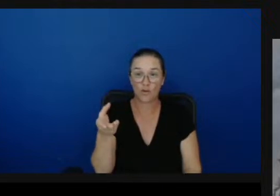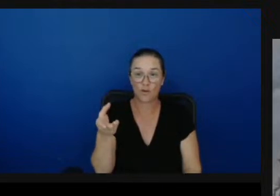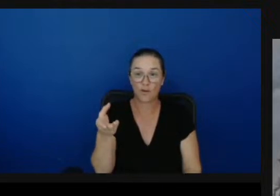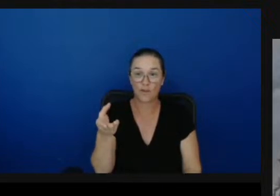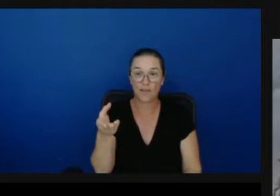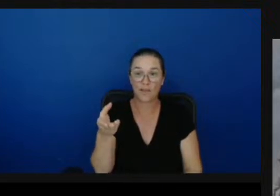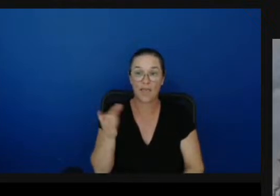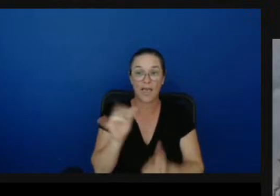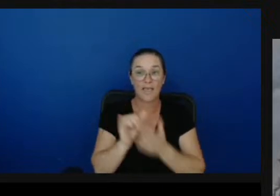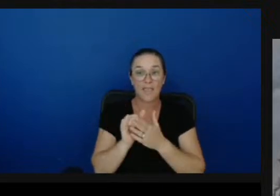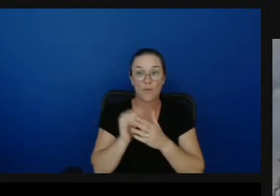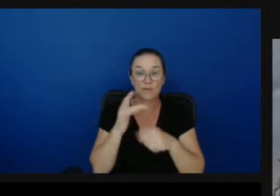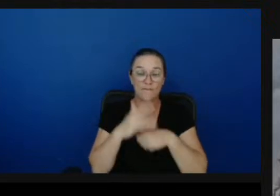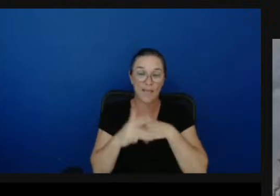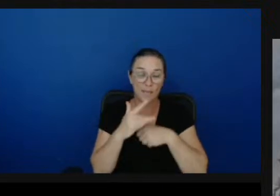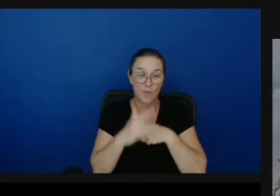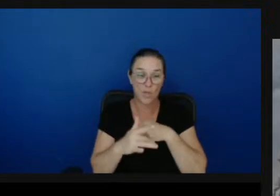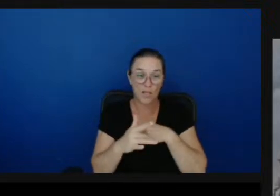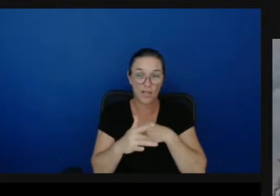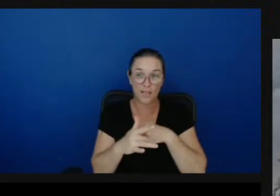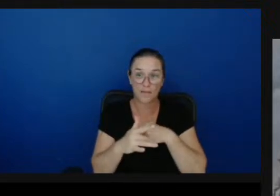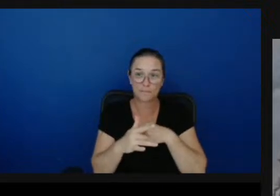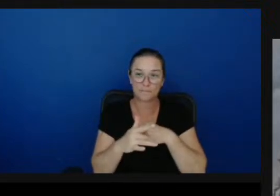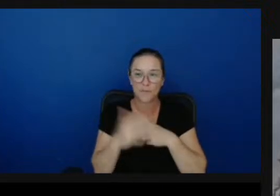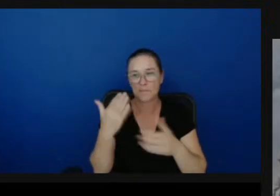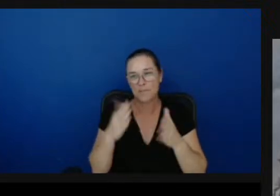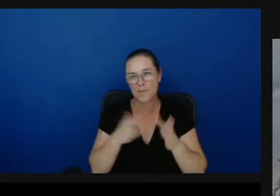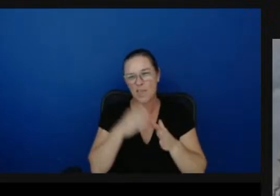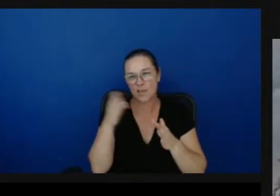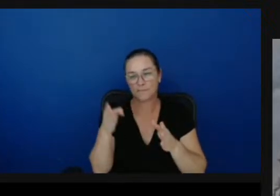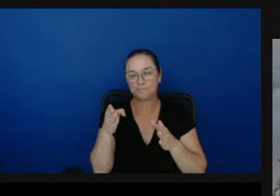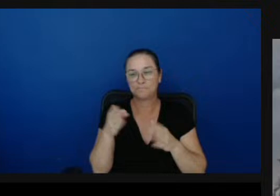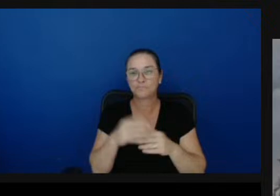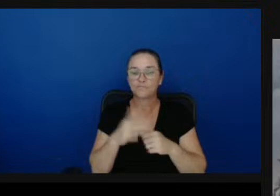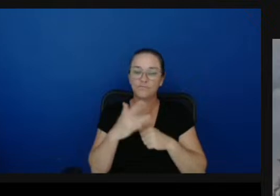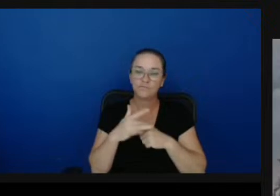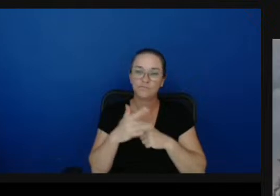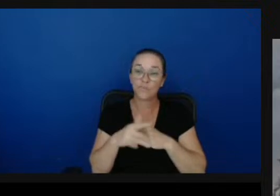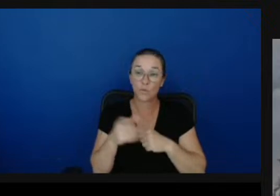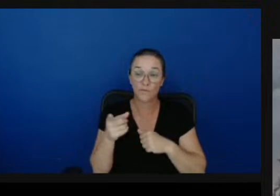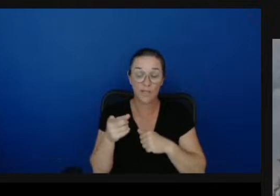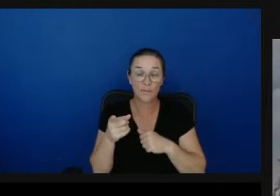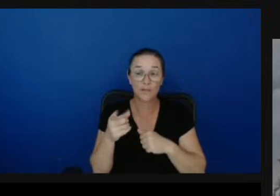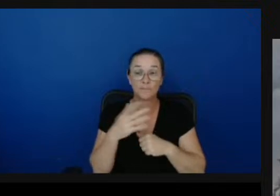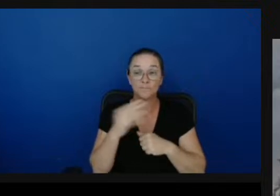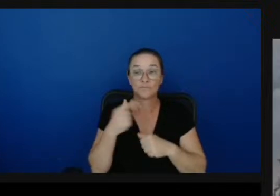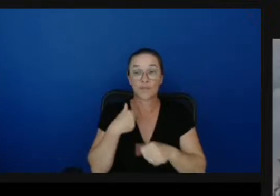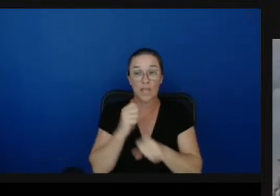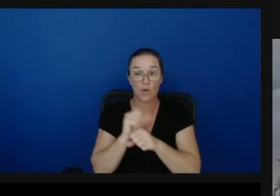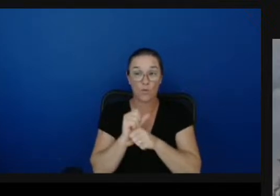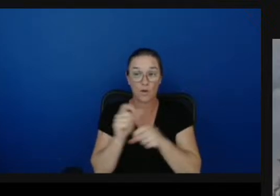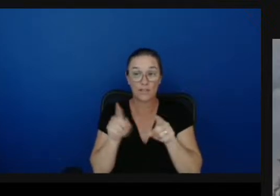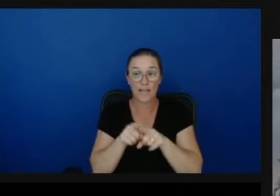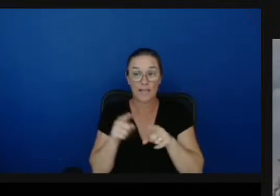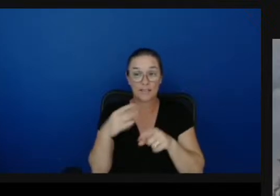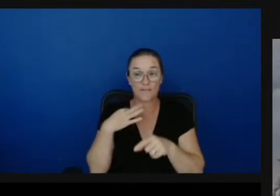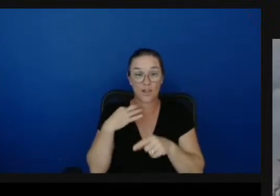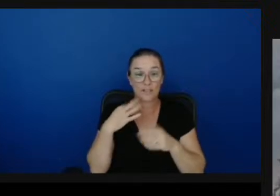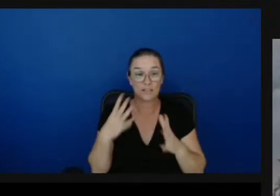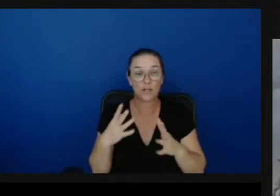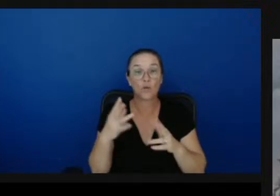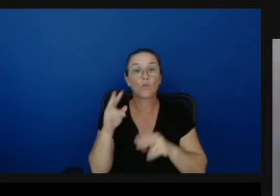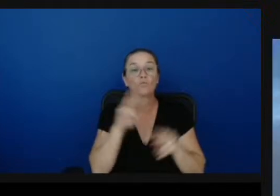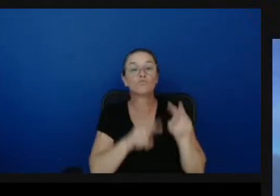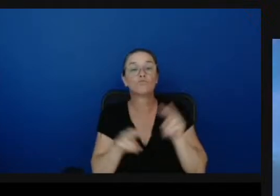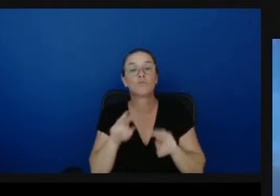to be unoccupied. Well, maybe actually it was probably this one right here was unoccupied. And I got to work as a volunteer with this view out the window for that